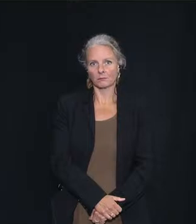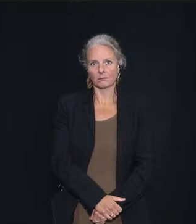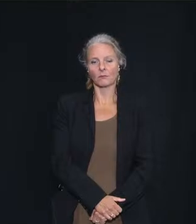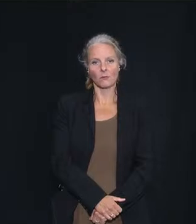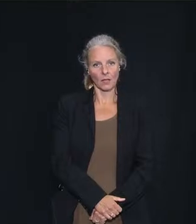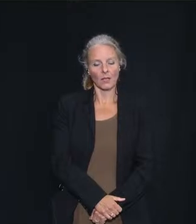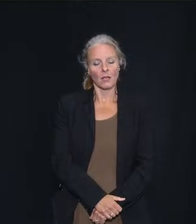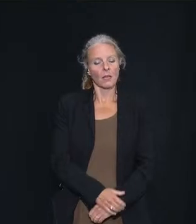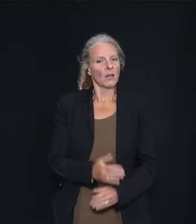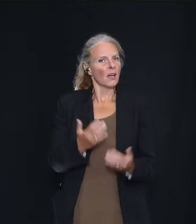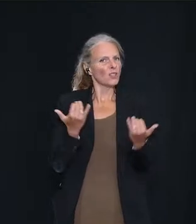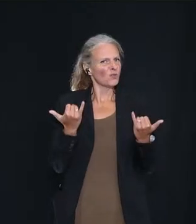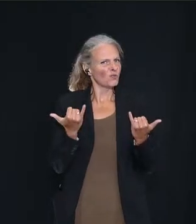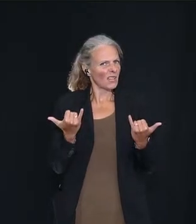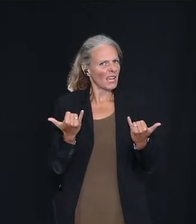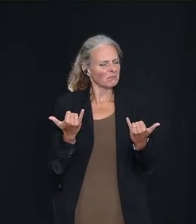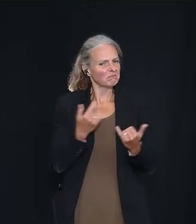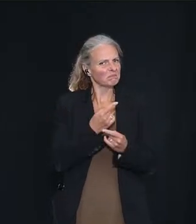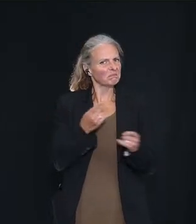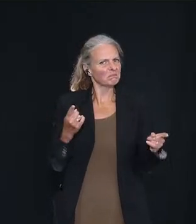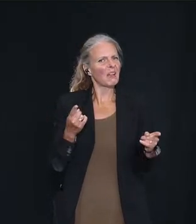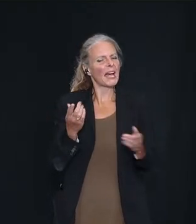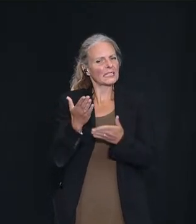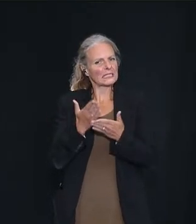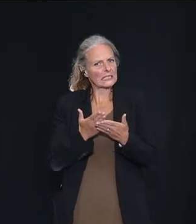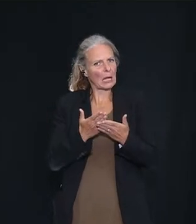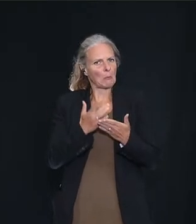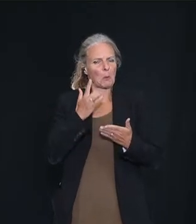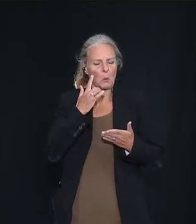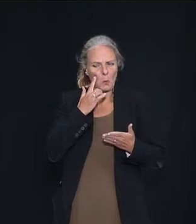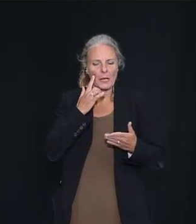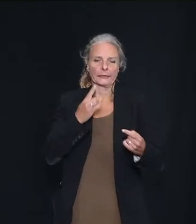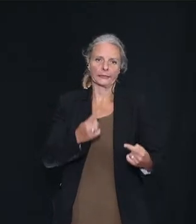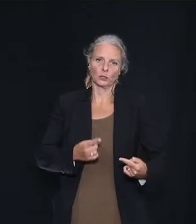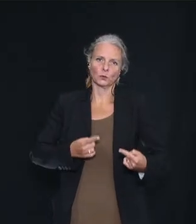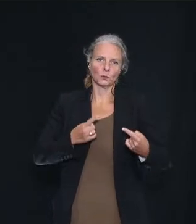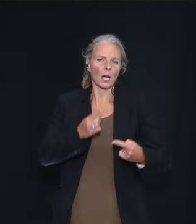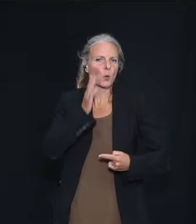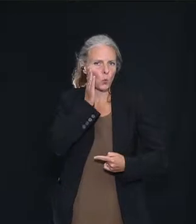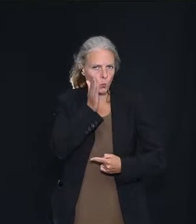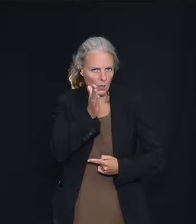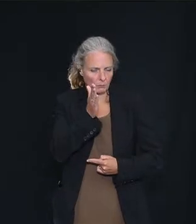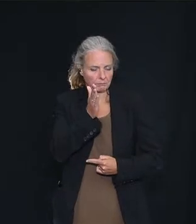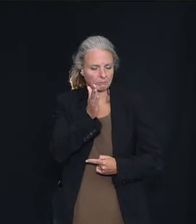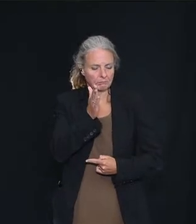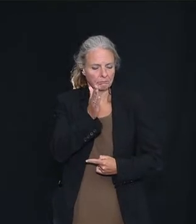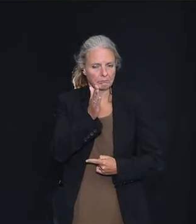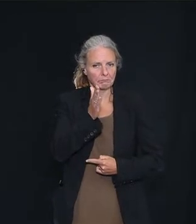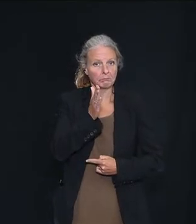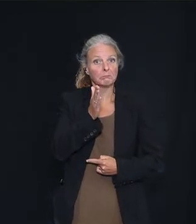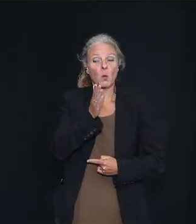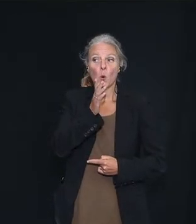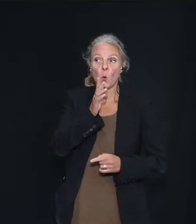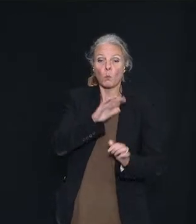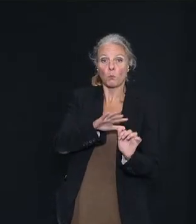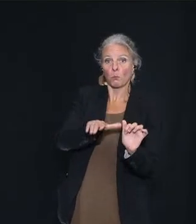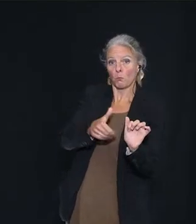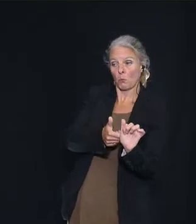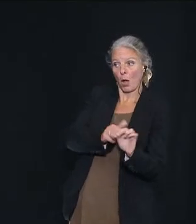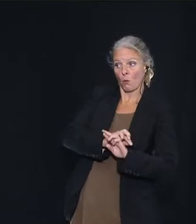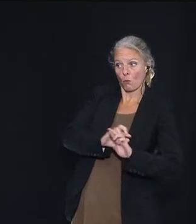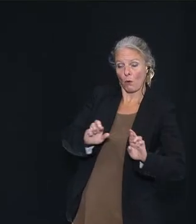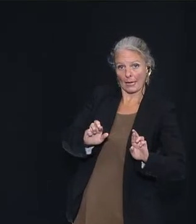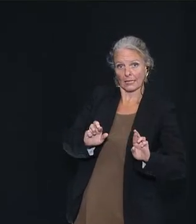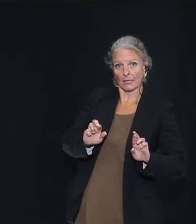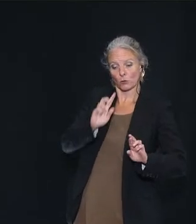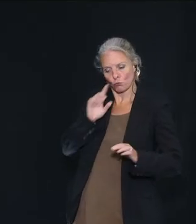a difficult day for some of you. Please note that we have mental health support workers ready